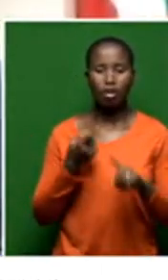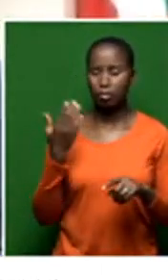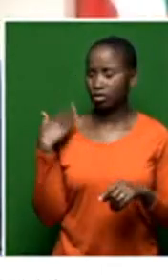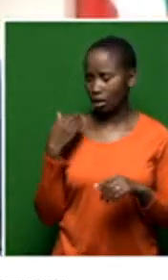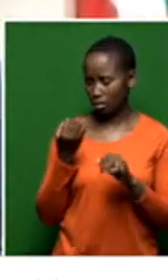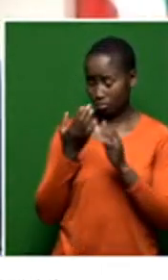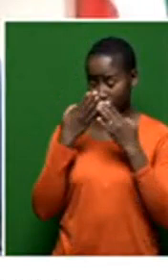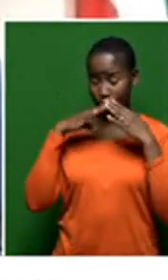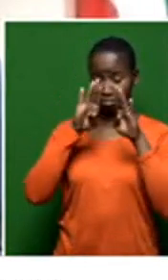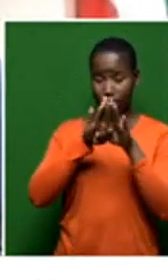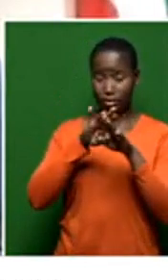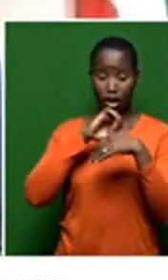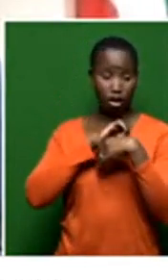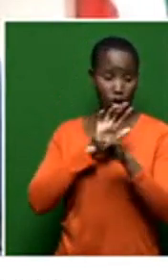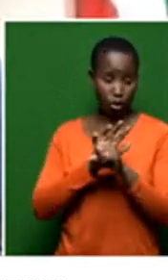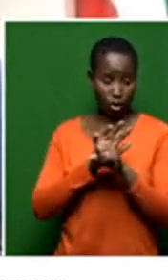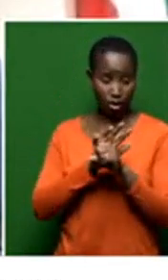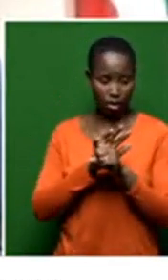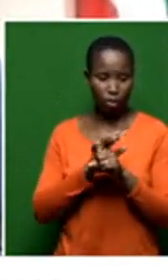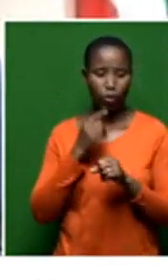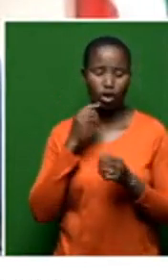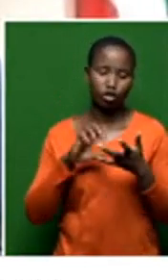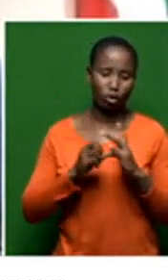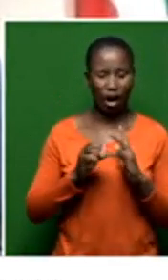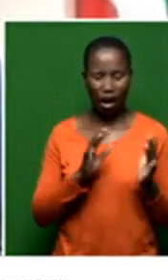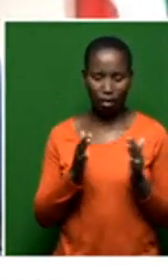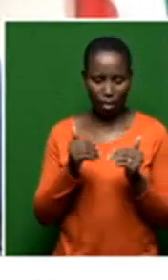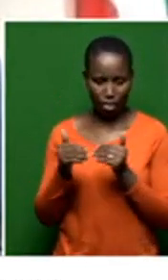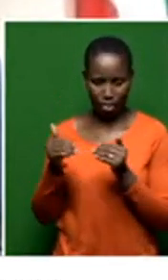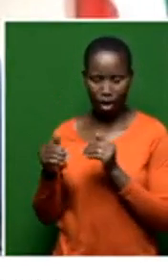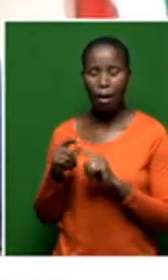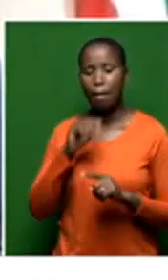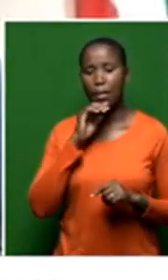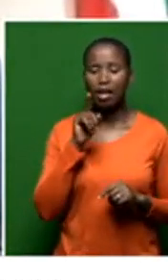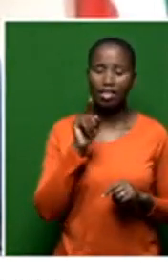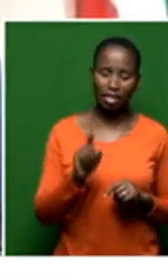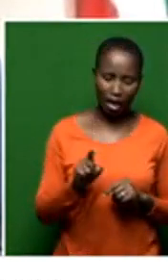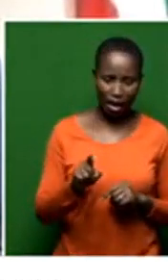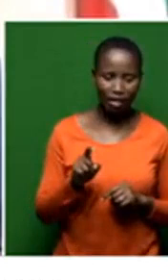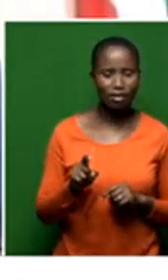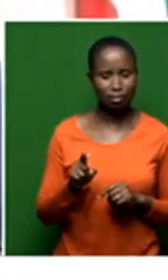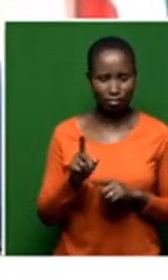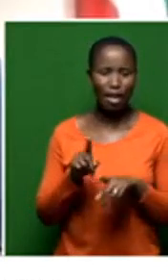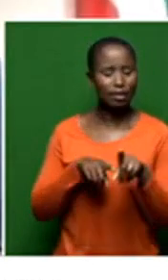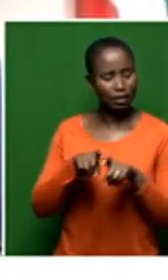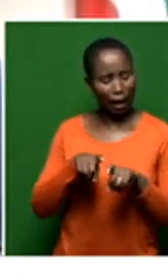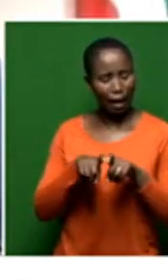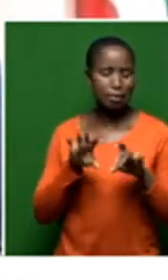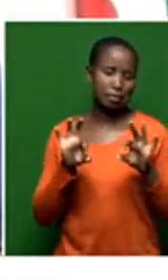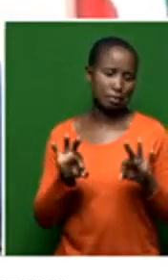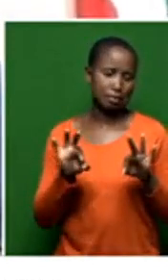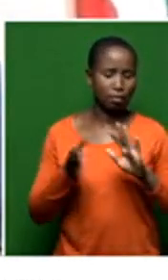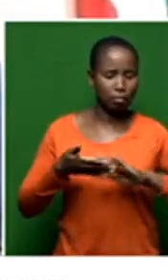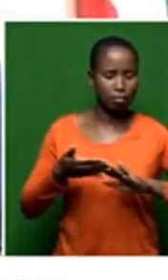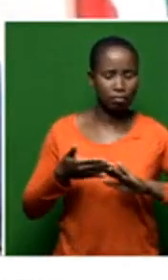You would recall where we said to try and ease congestion. So it was a good, a test case. So once